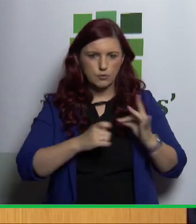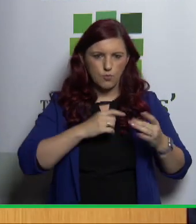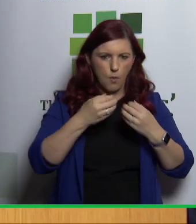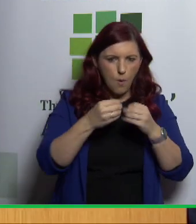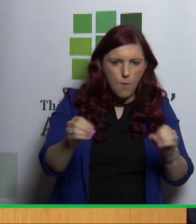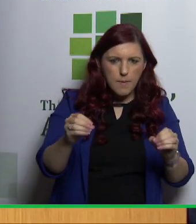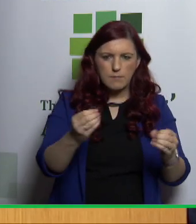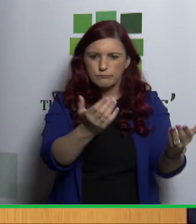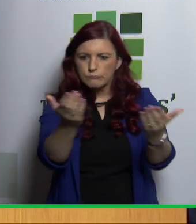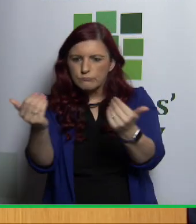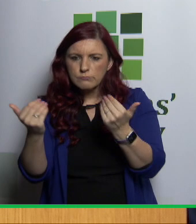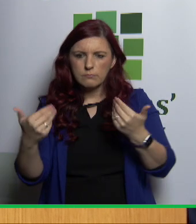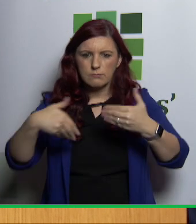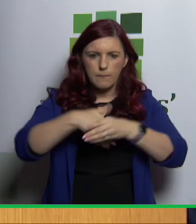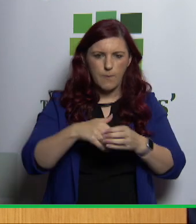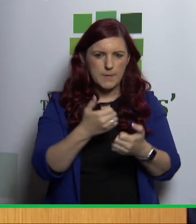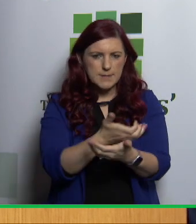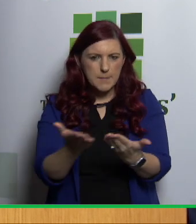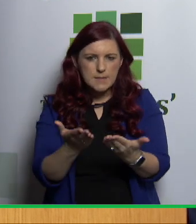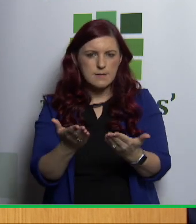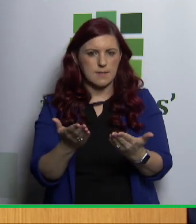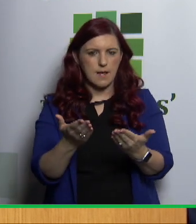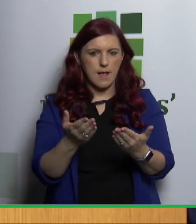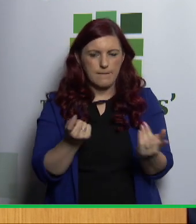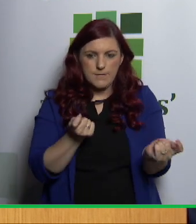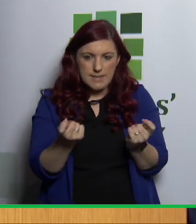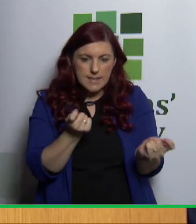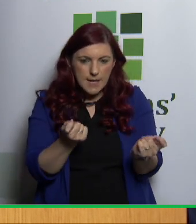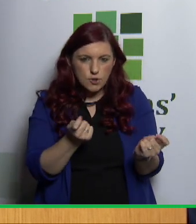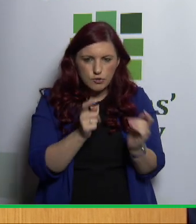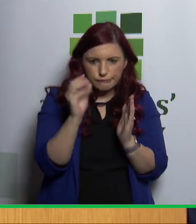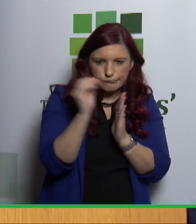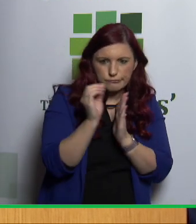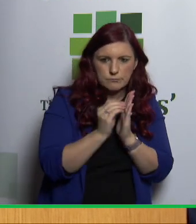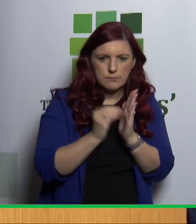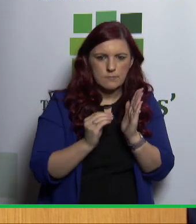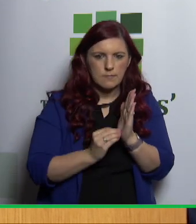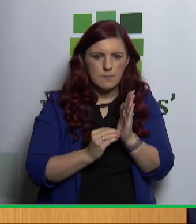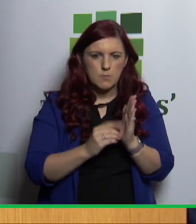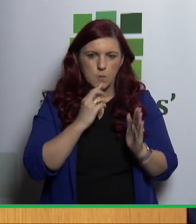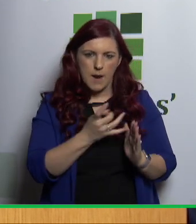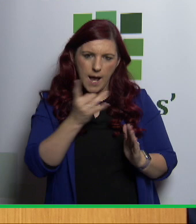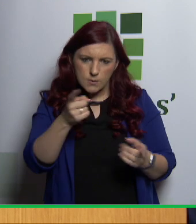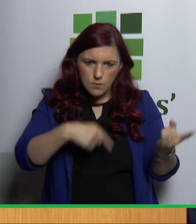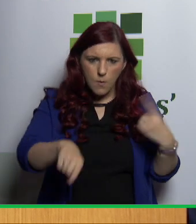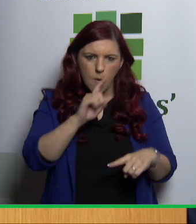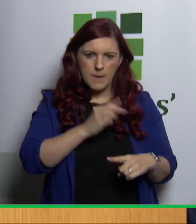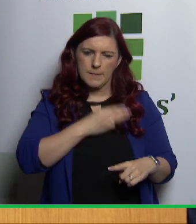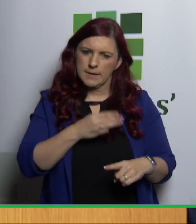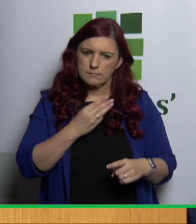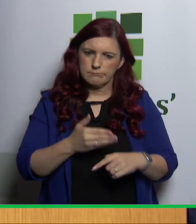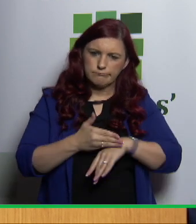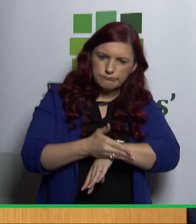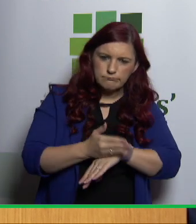we ensure different voices are heard at the tables, and the facilitators will work with you to ensure that that's the process. But I would ask everybody to work hard on the